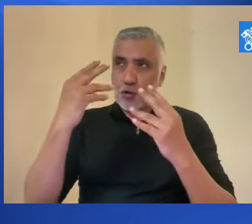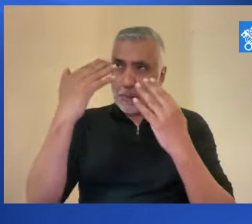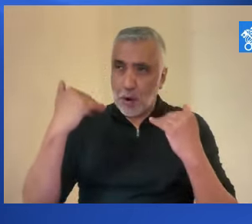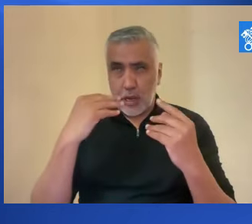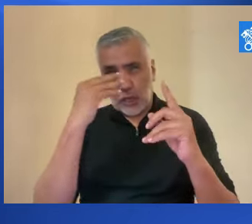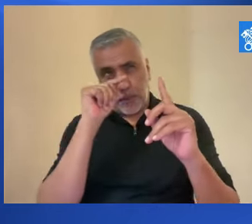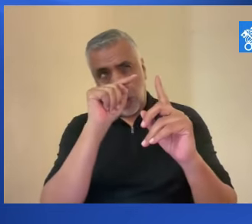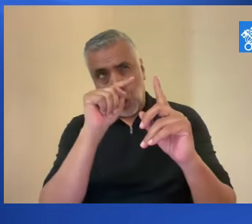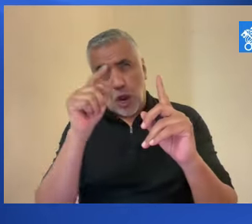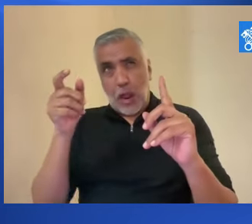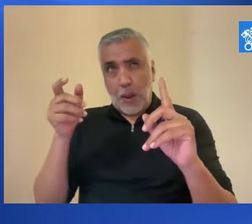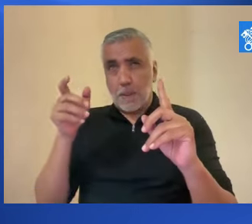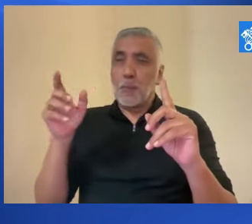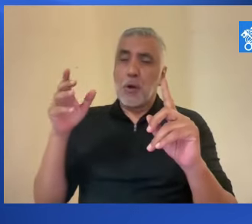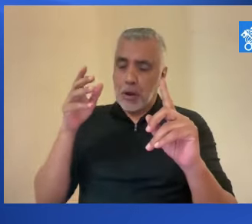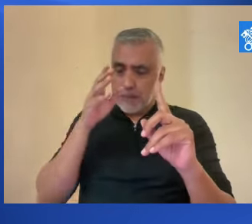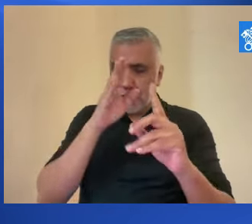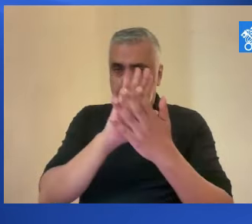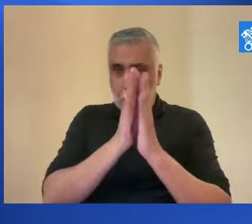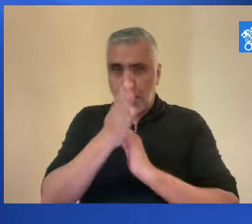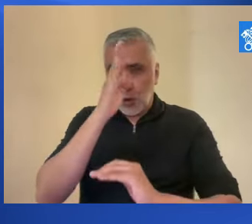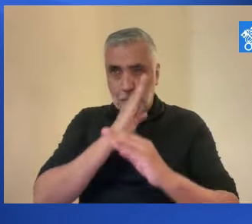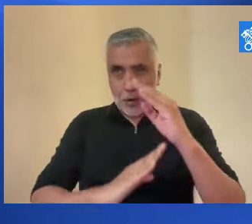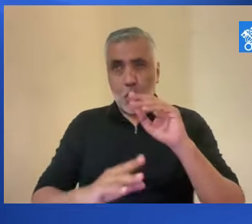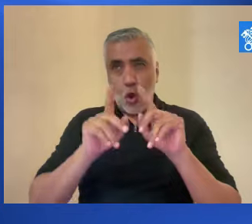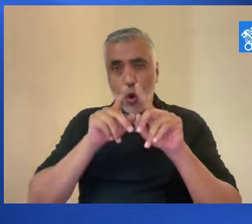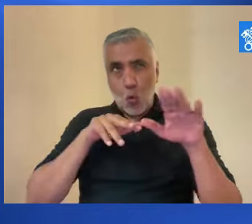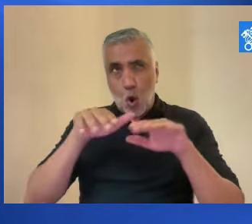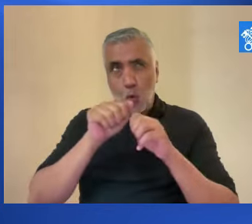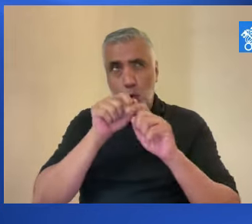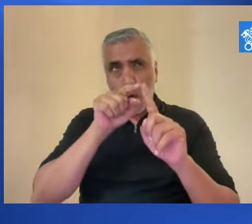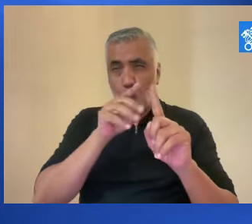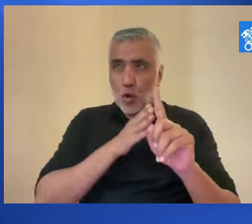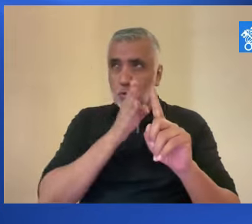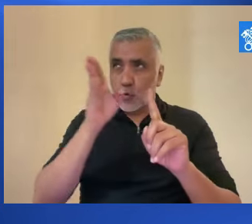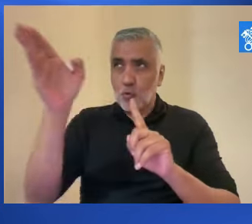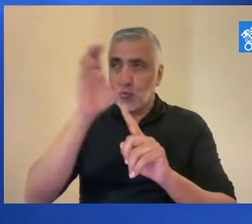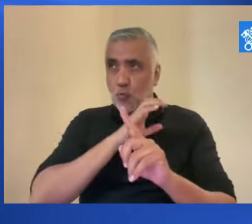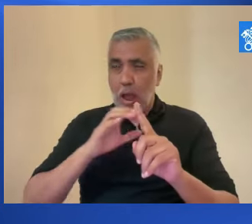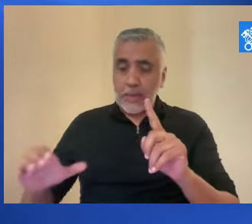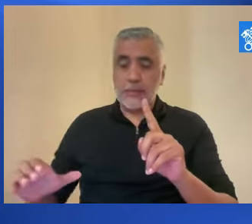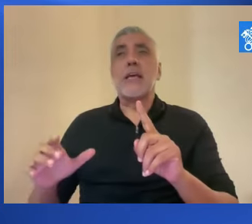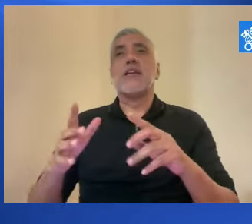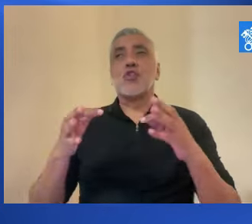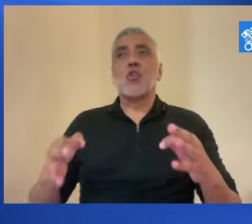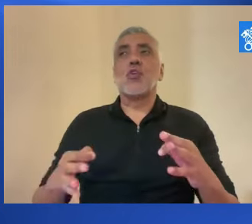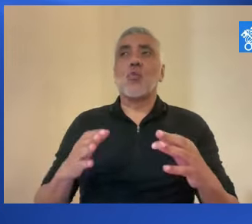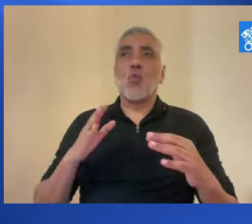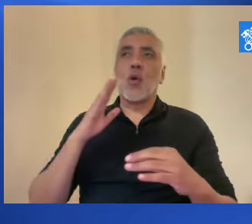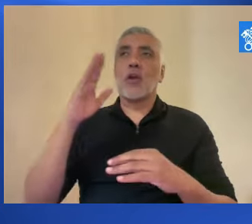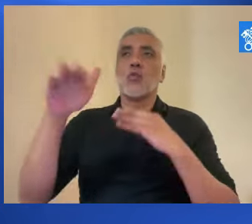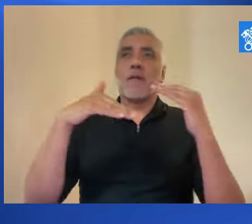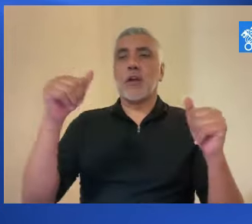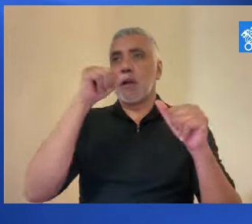her in the steps of Christ. This is the surest way to heaven. God bless you. Vers le ciel. Que Dieu